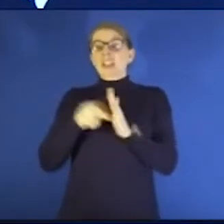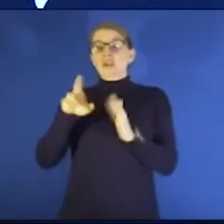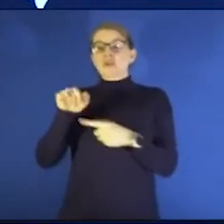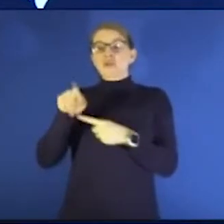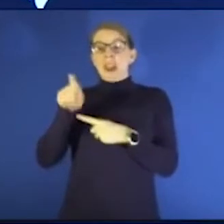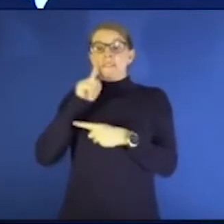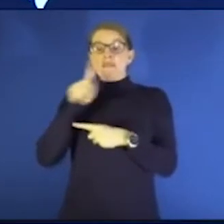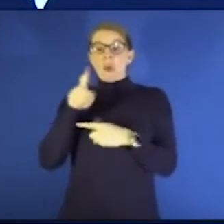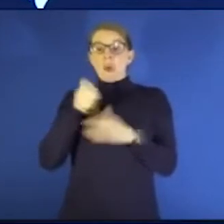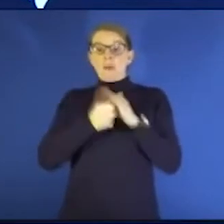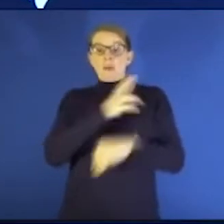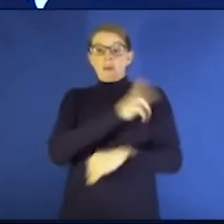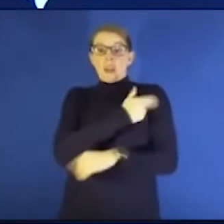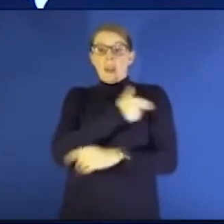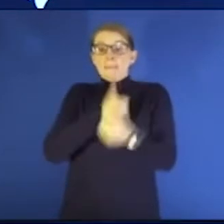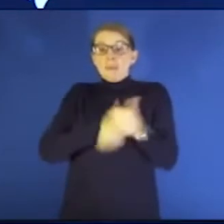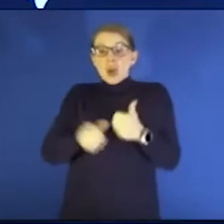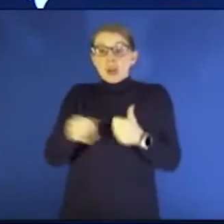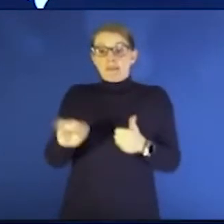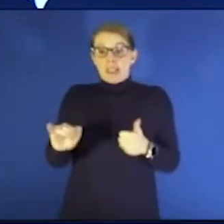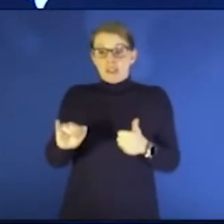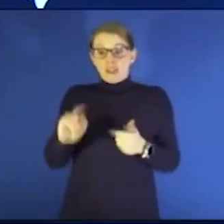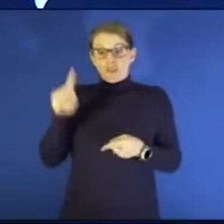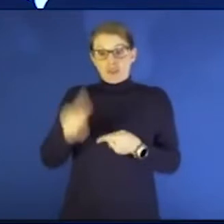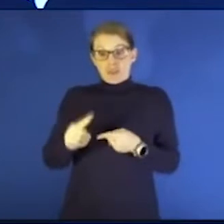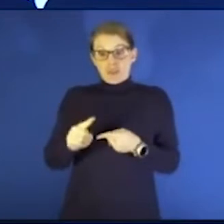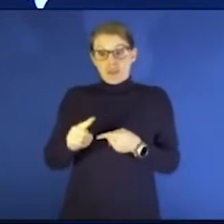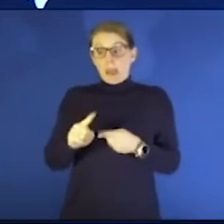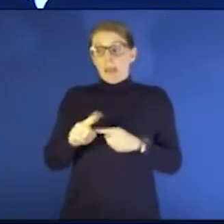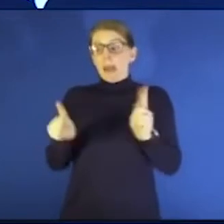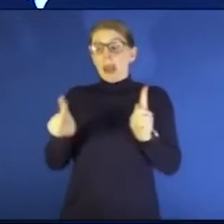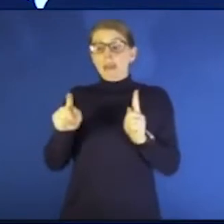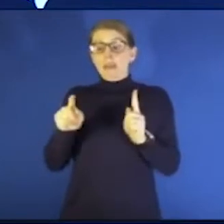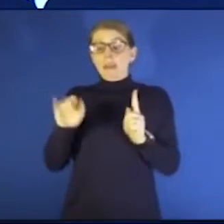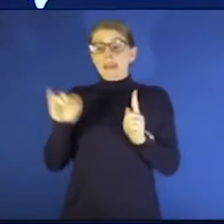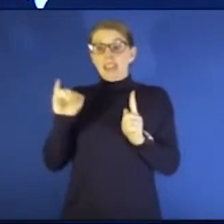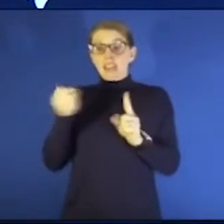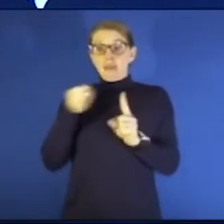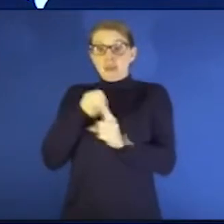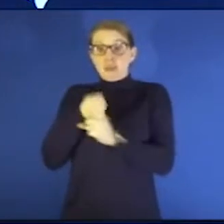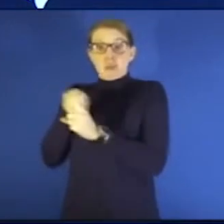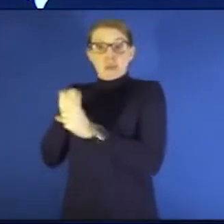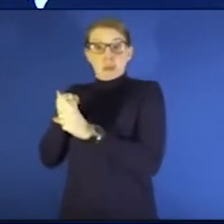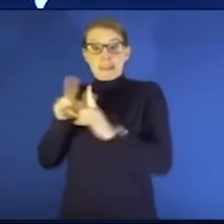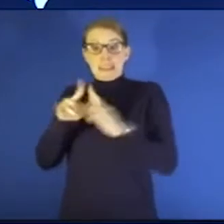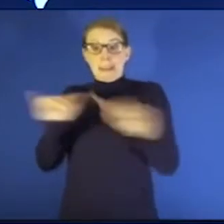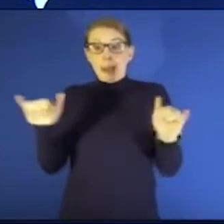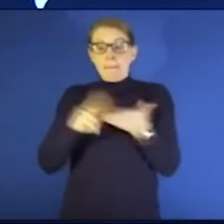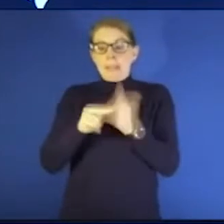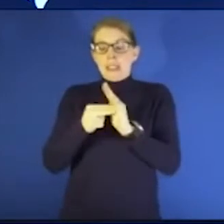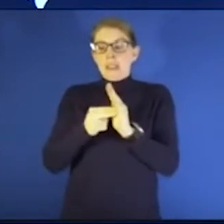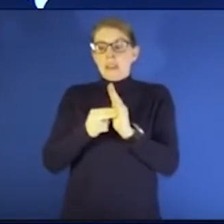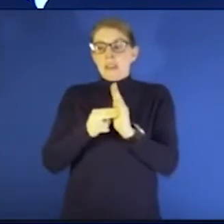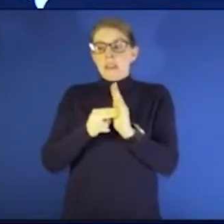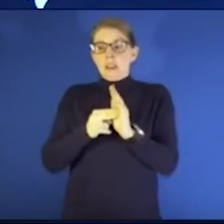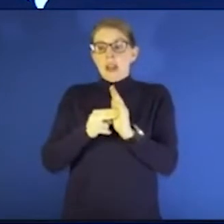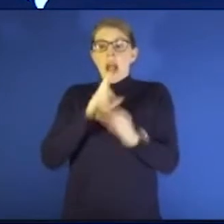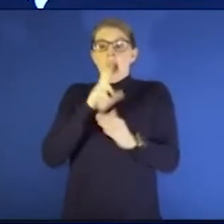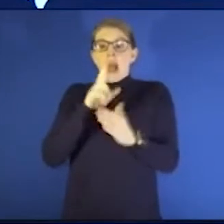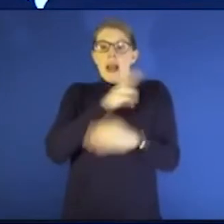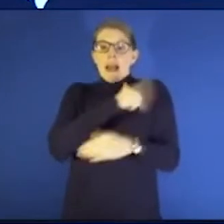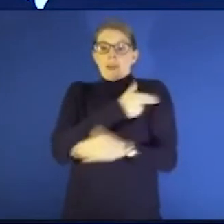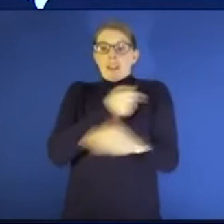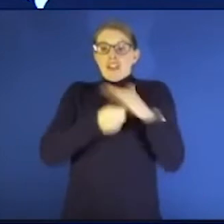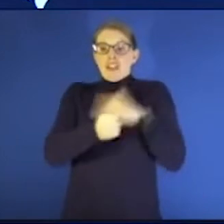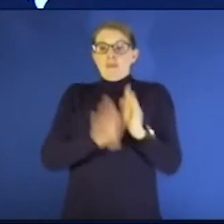infection. The problem is there are so many infections all at once. We have the highest number of hospitalizations we've ever had in the United States, by